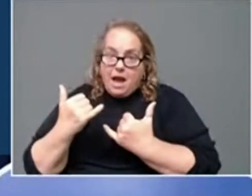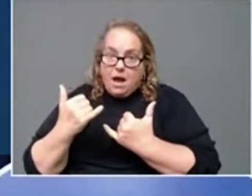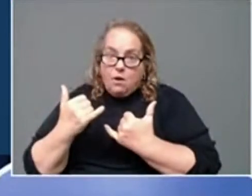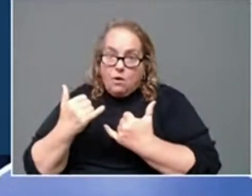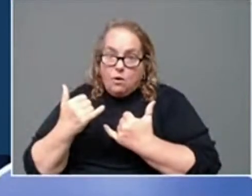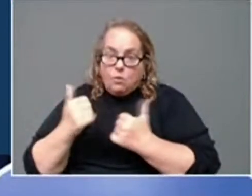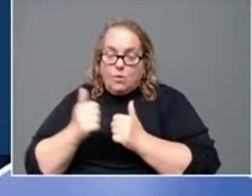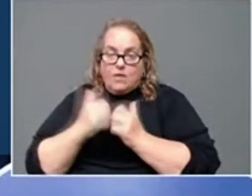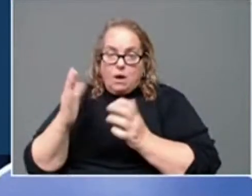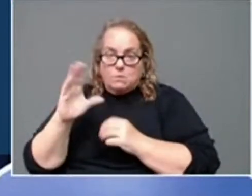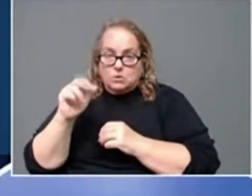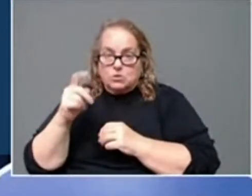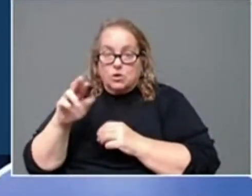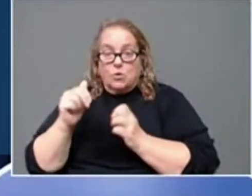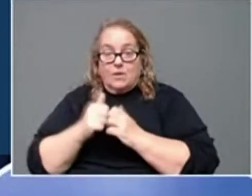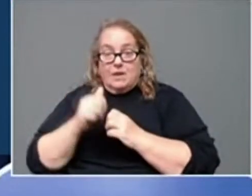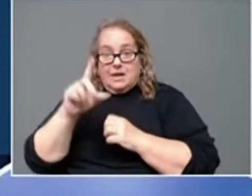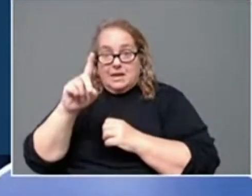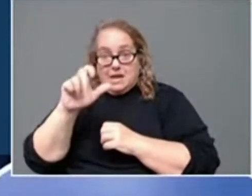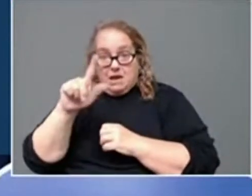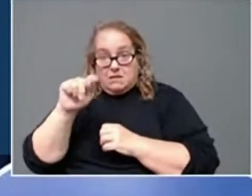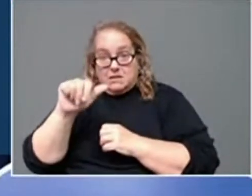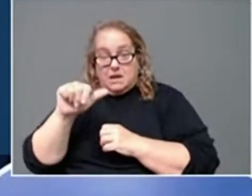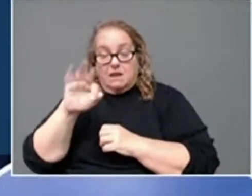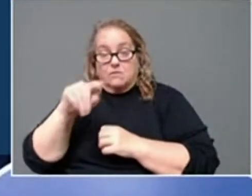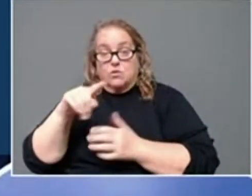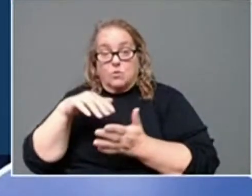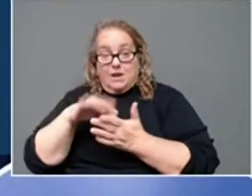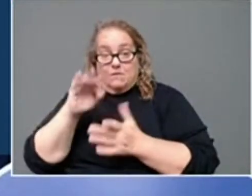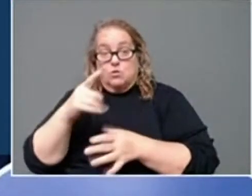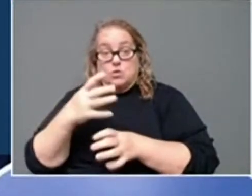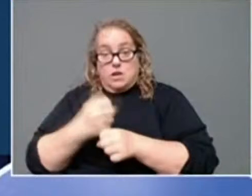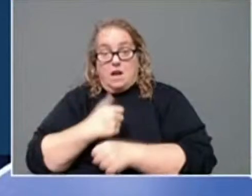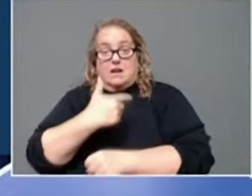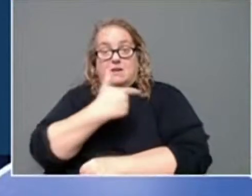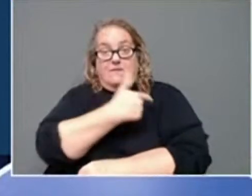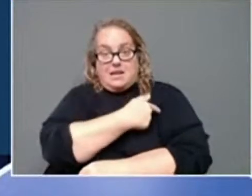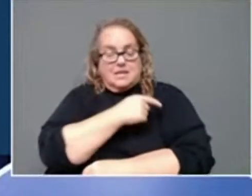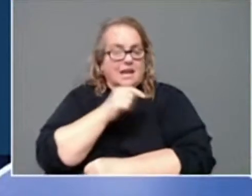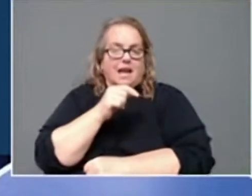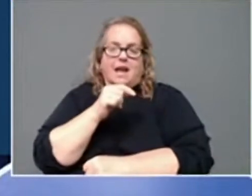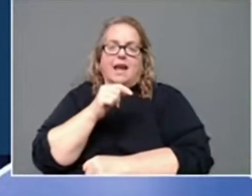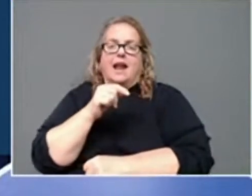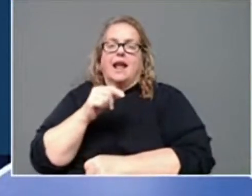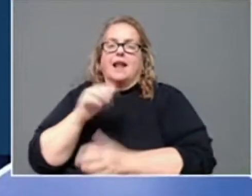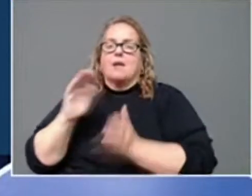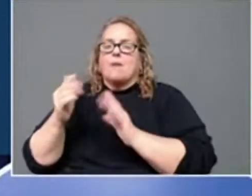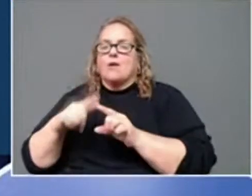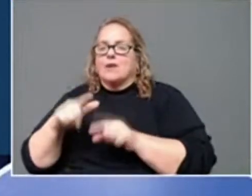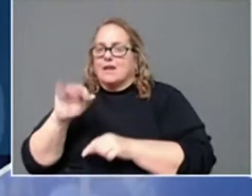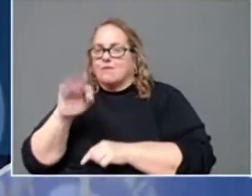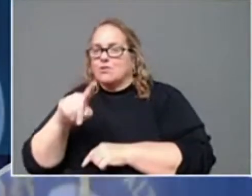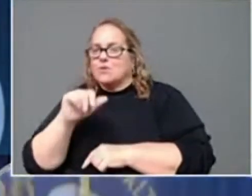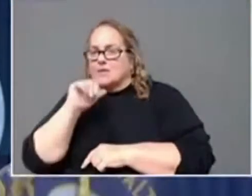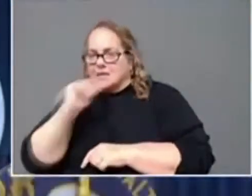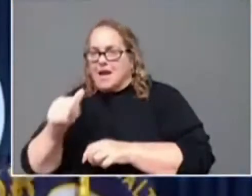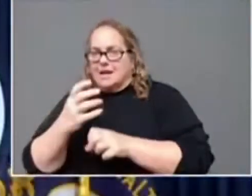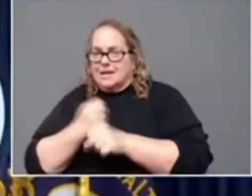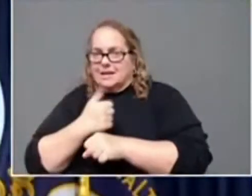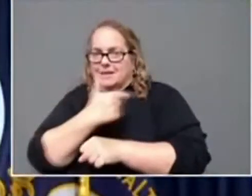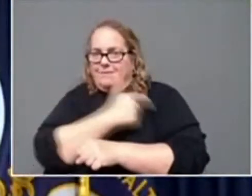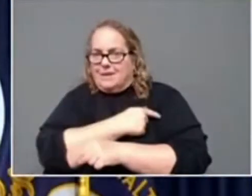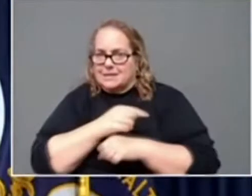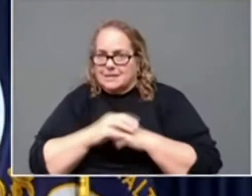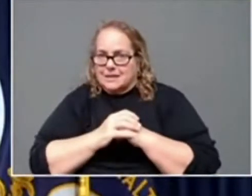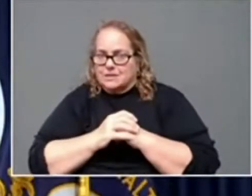and waning immunity if you have gotten vaccinated versus if you have not. All right, with that, we will open it